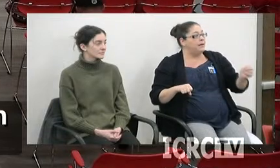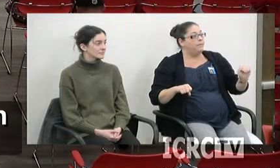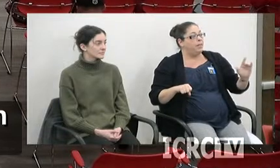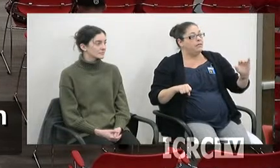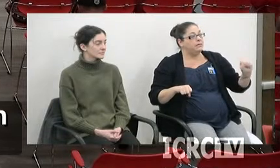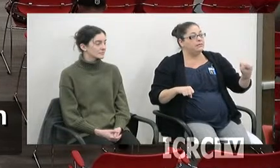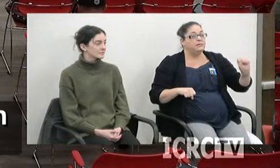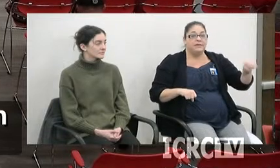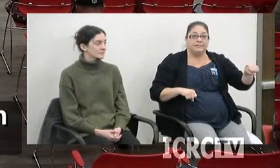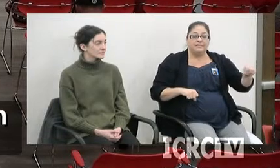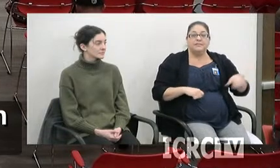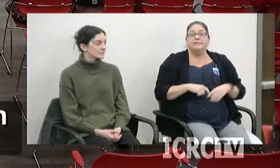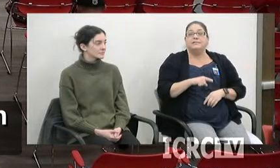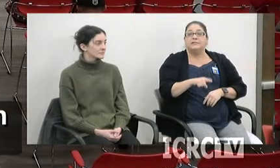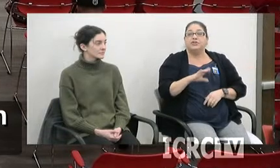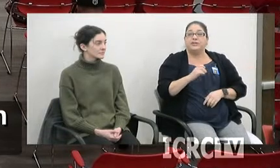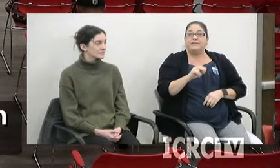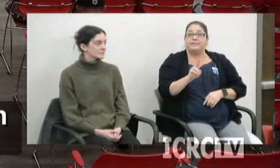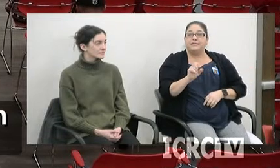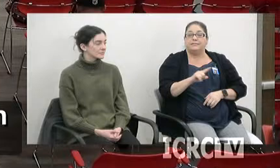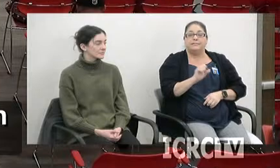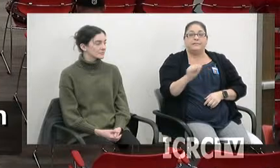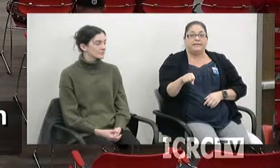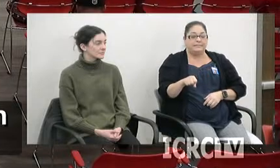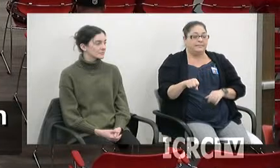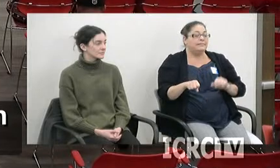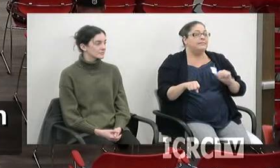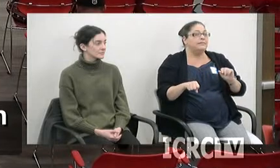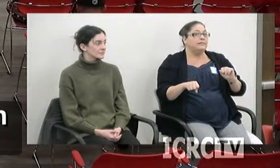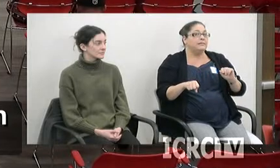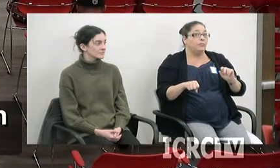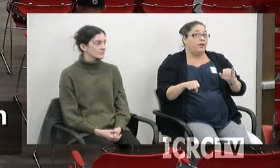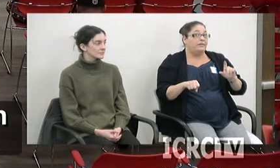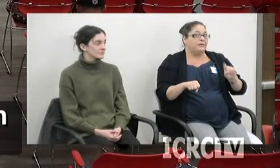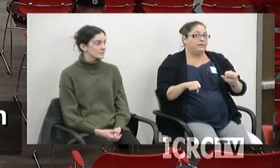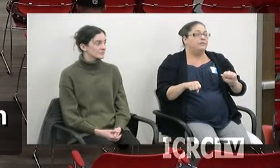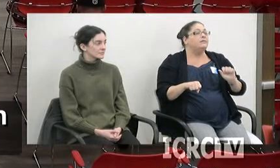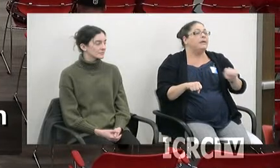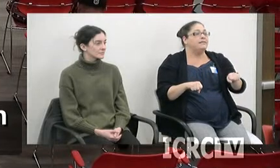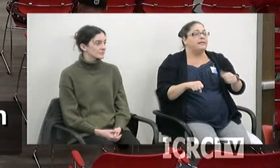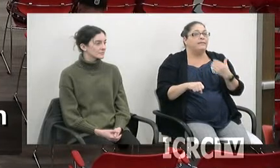Yes. Mrs. Chestnut, Yes. Mr. Miranda. Yes, thank you.